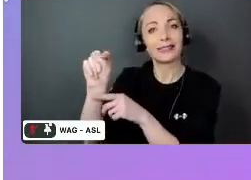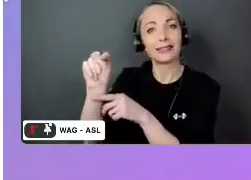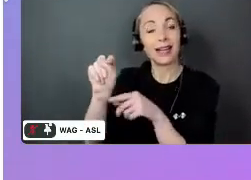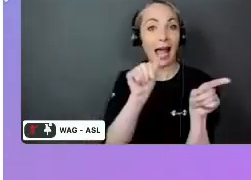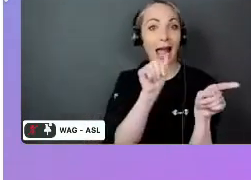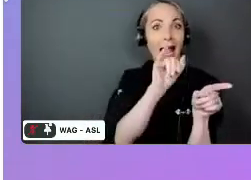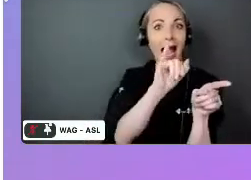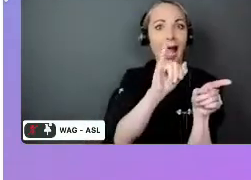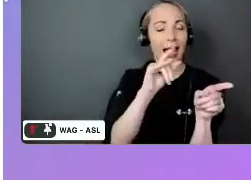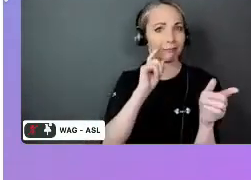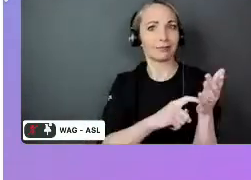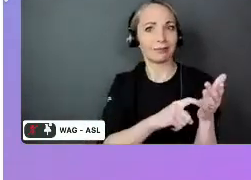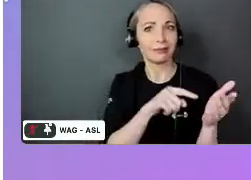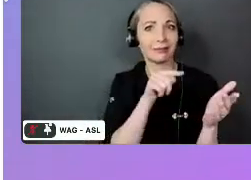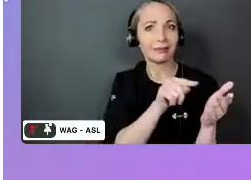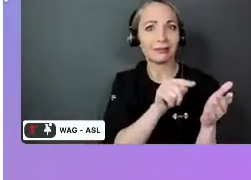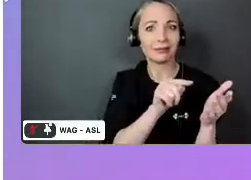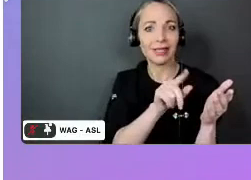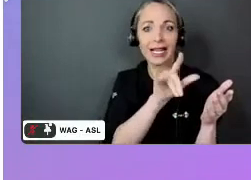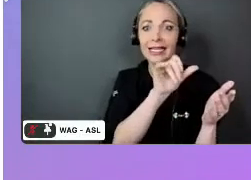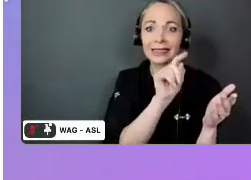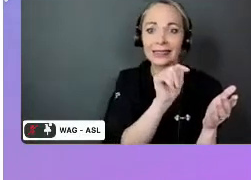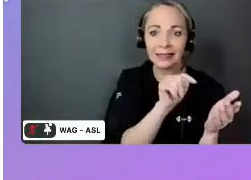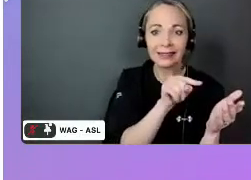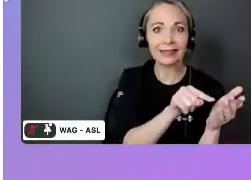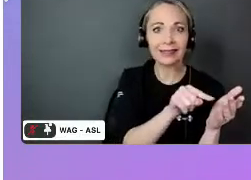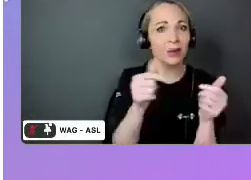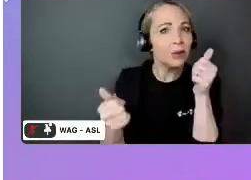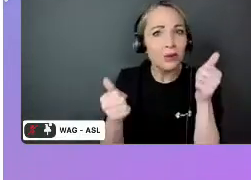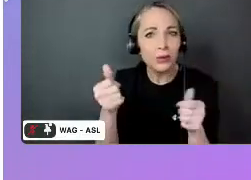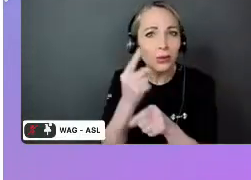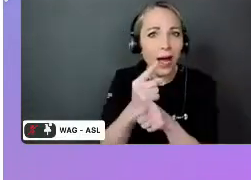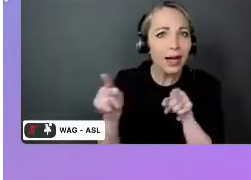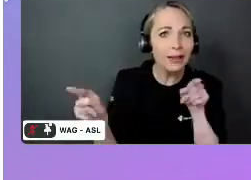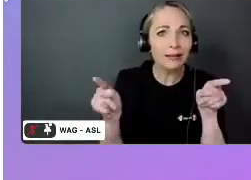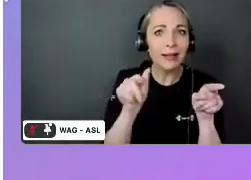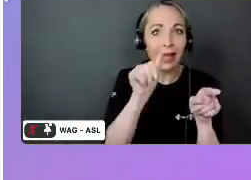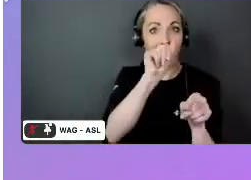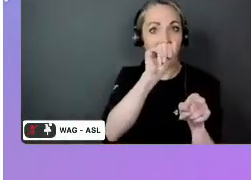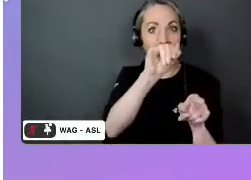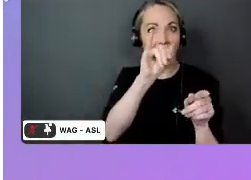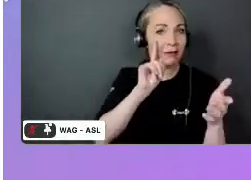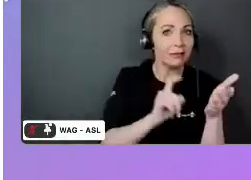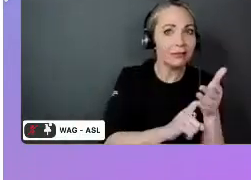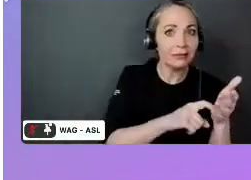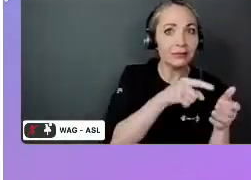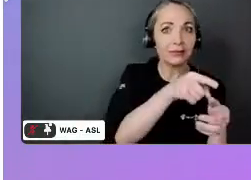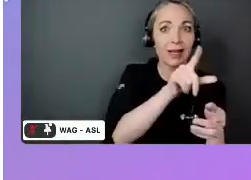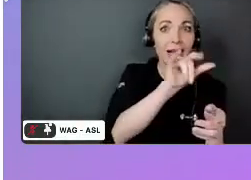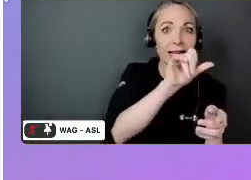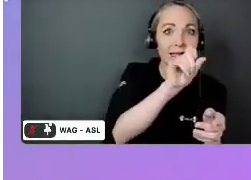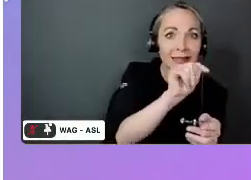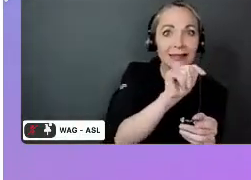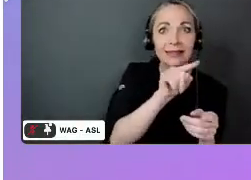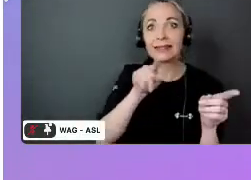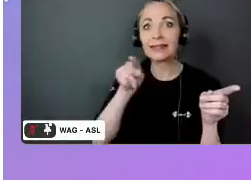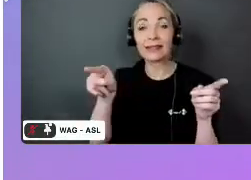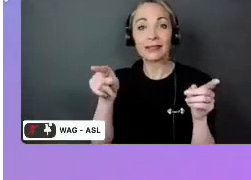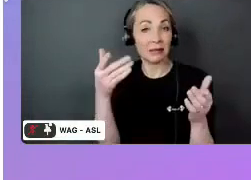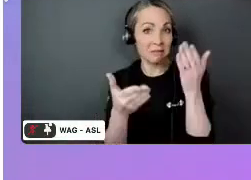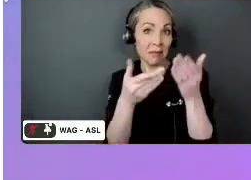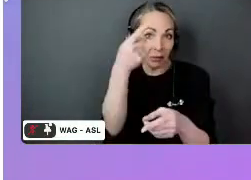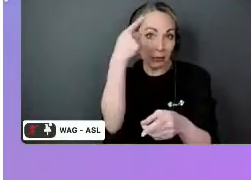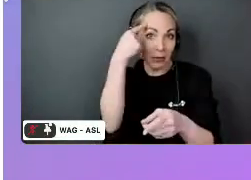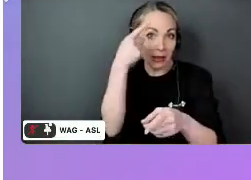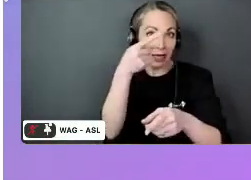correct? And you could argue that list item or maybe some other markup for this this accidents thing is correct. And